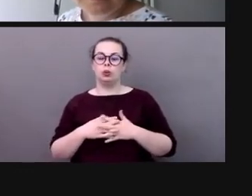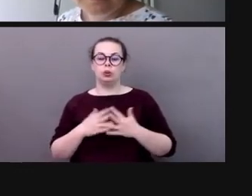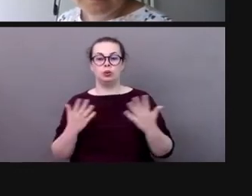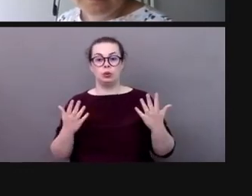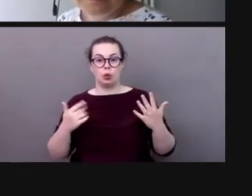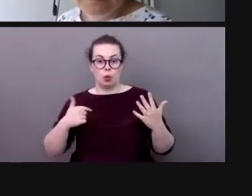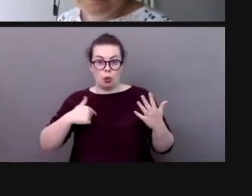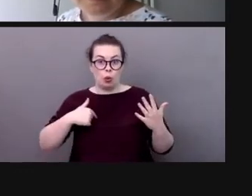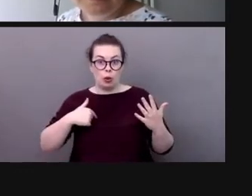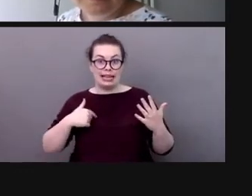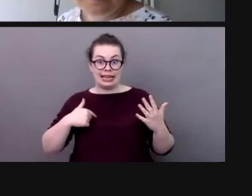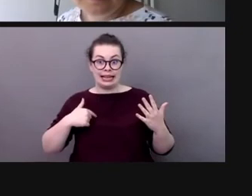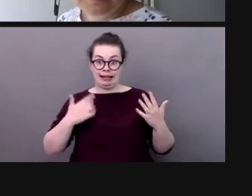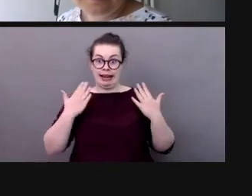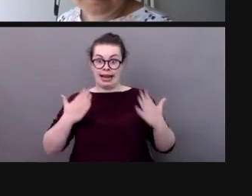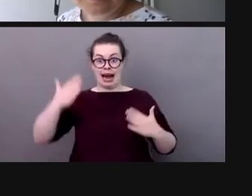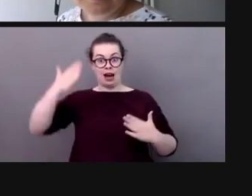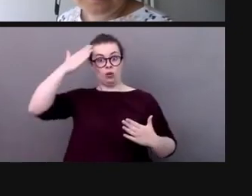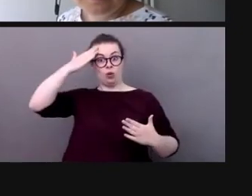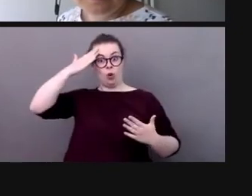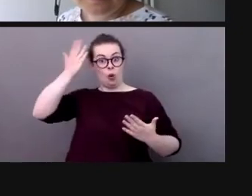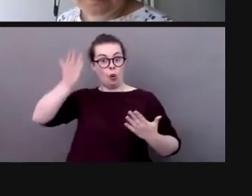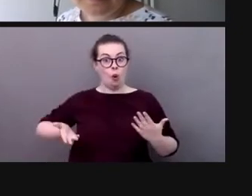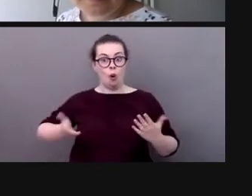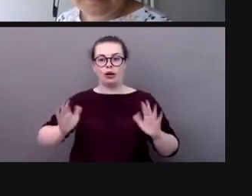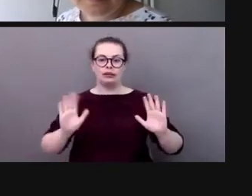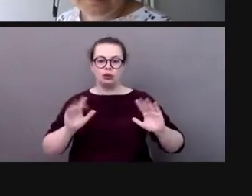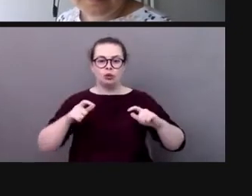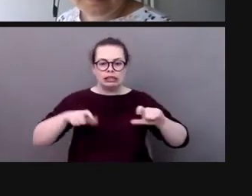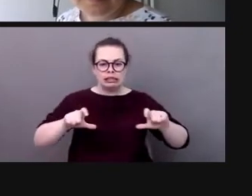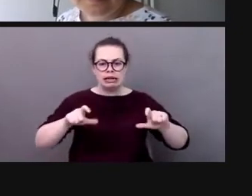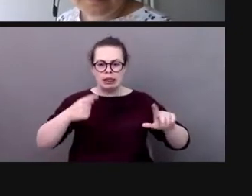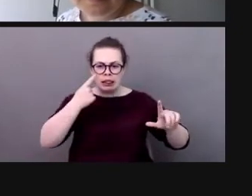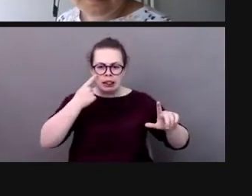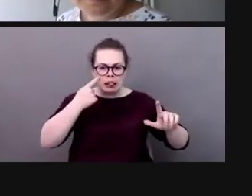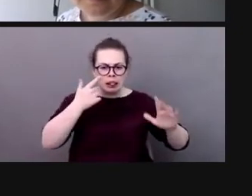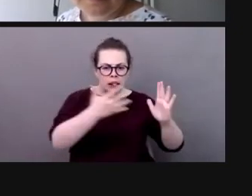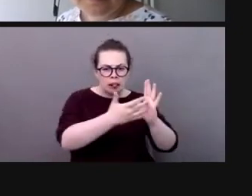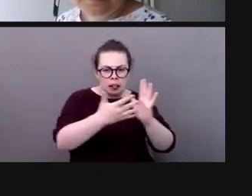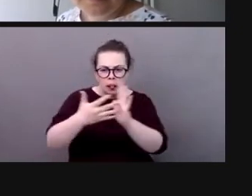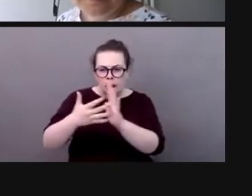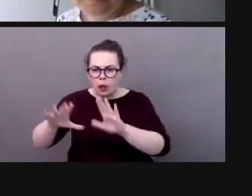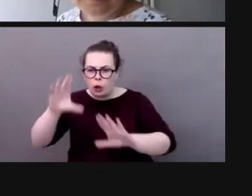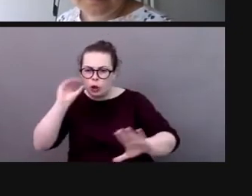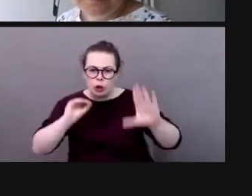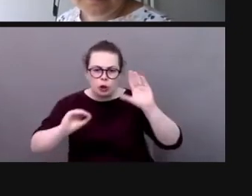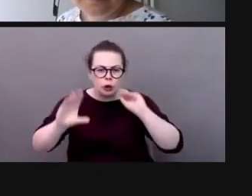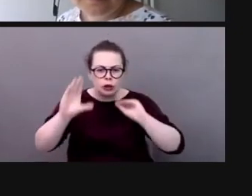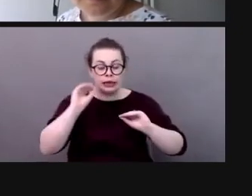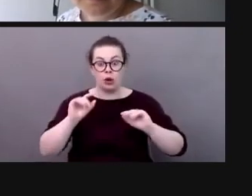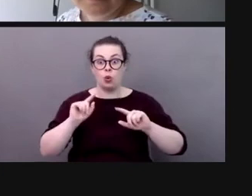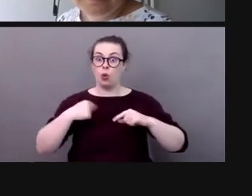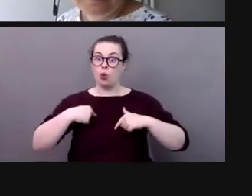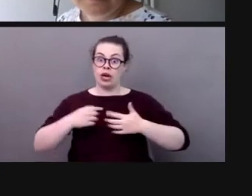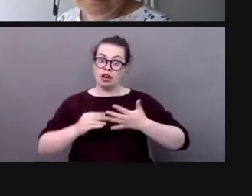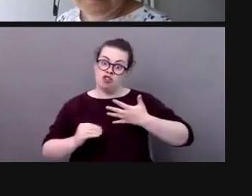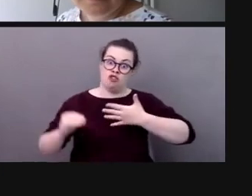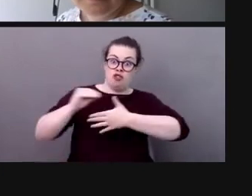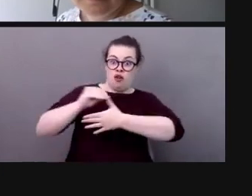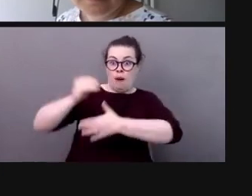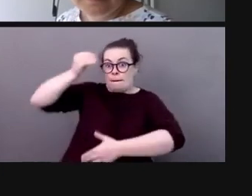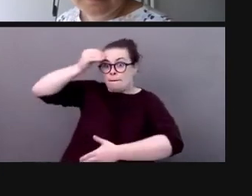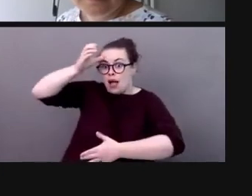these actions. So more will come in the future. We are not in the lead on that, but we think that